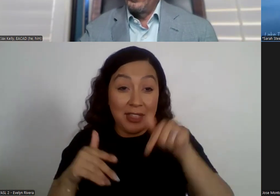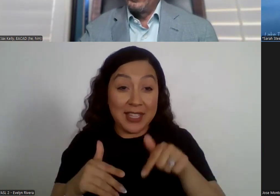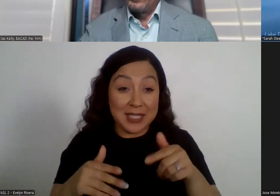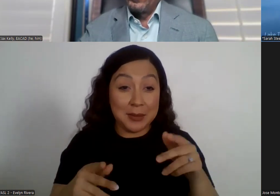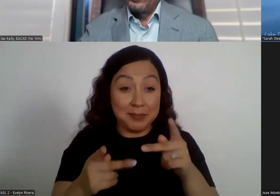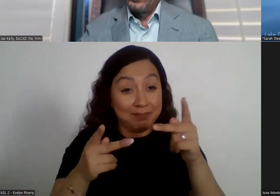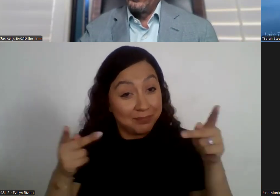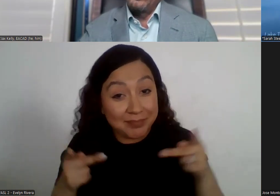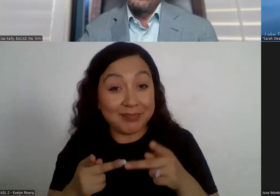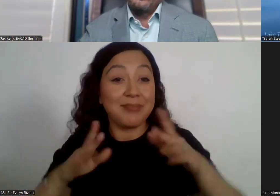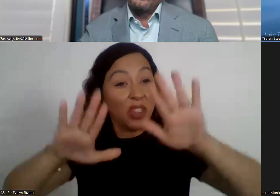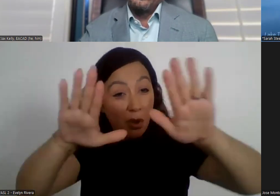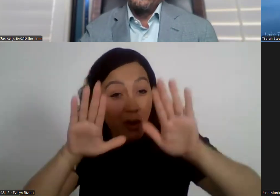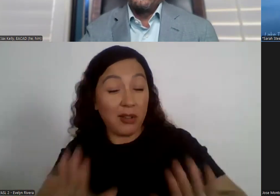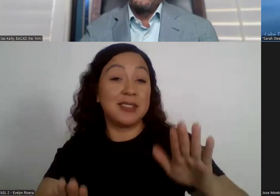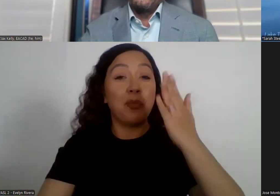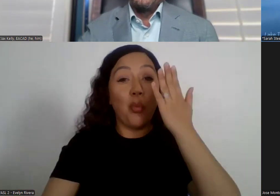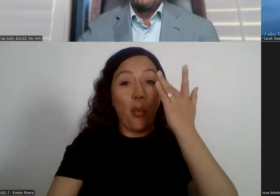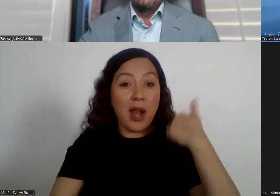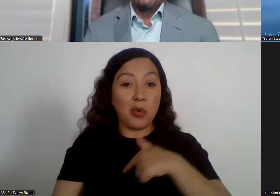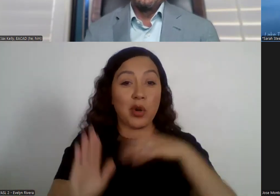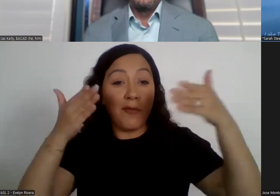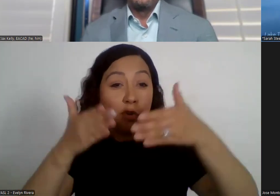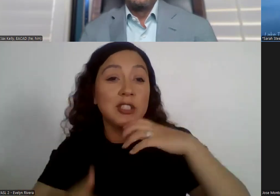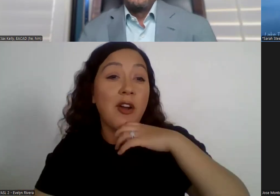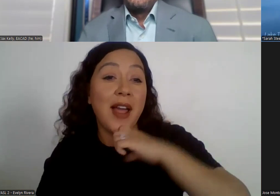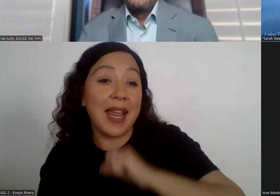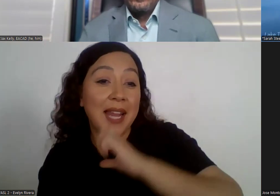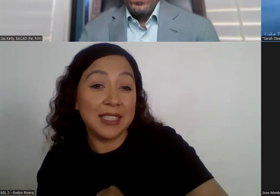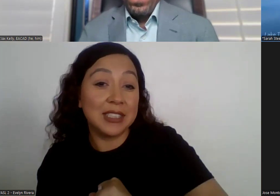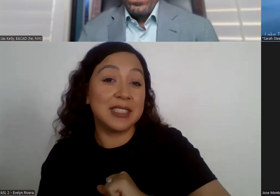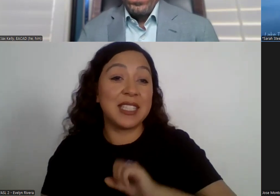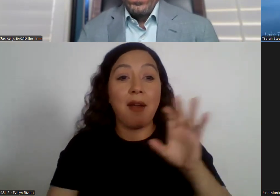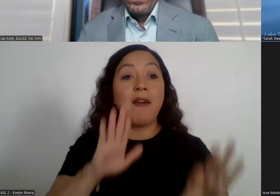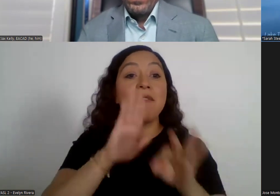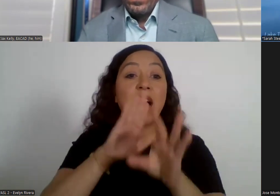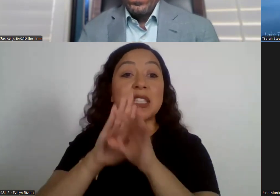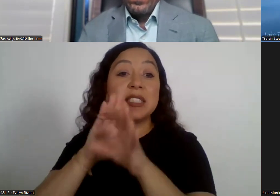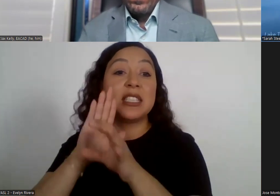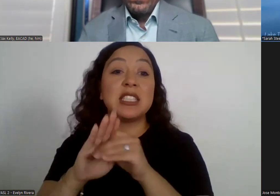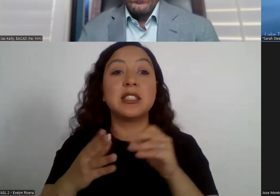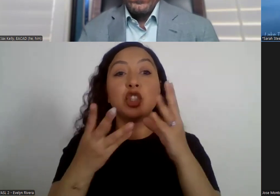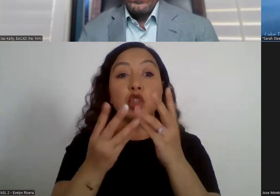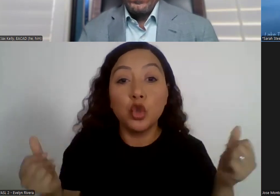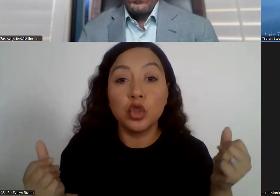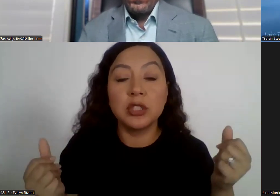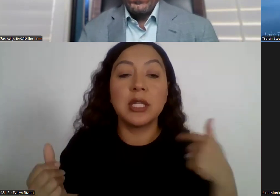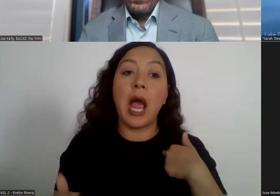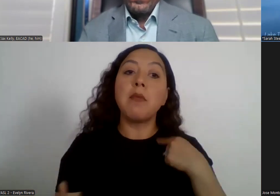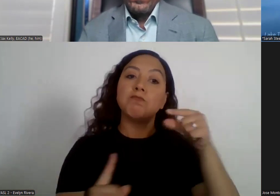are working on aging and finding solutions. I'm particularly really focused